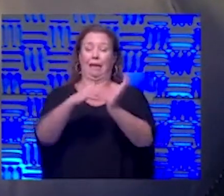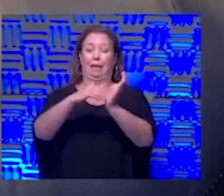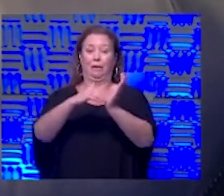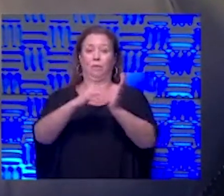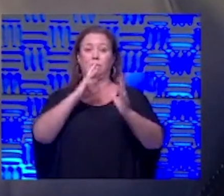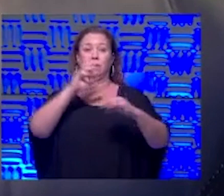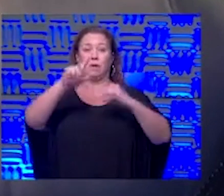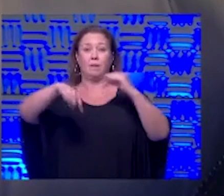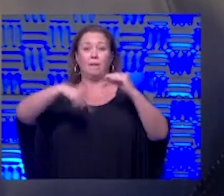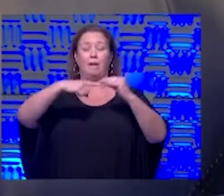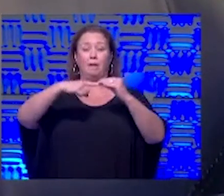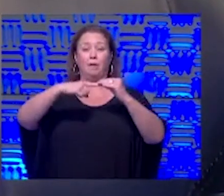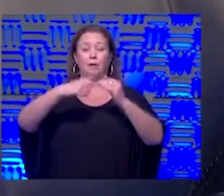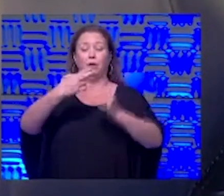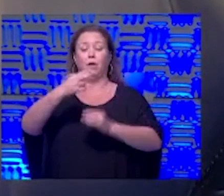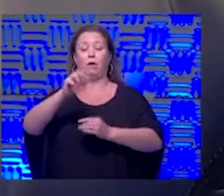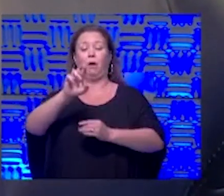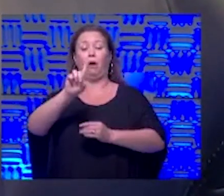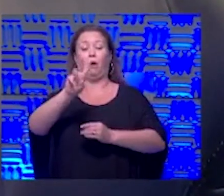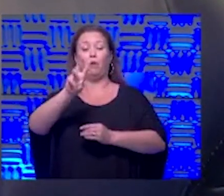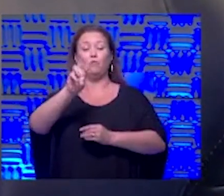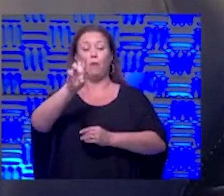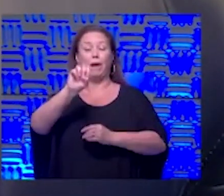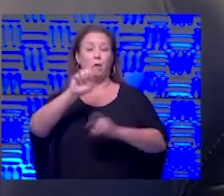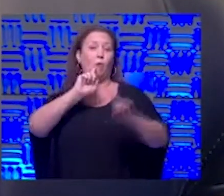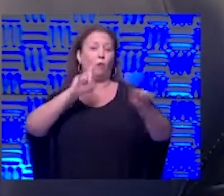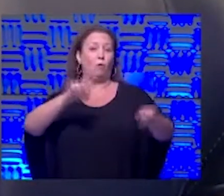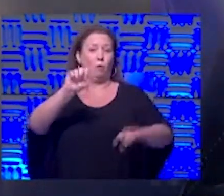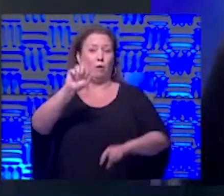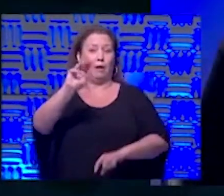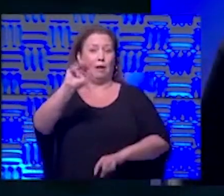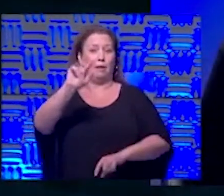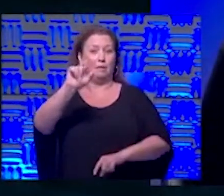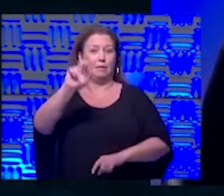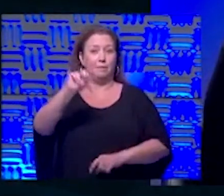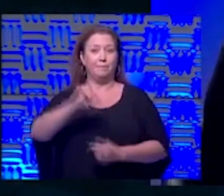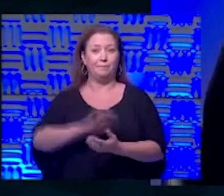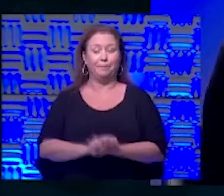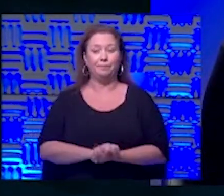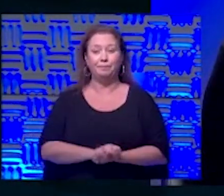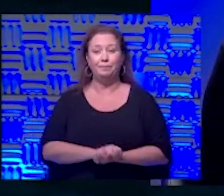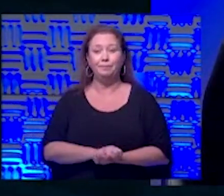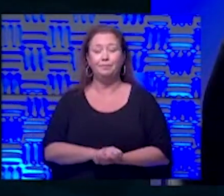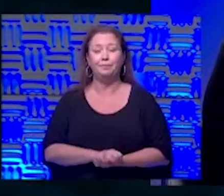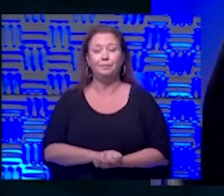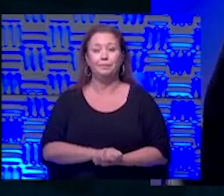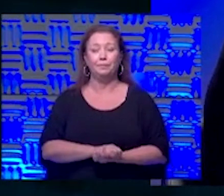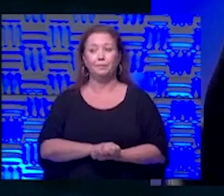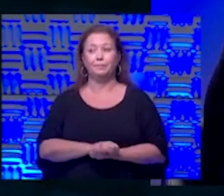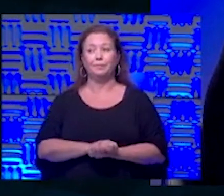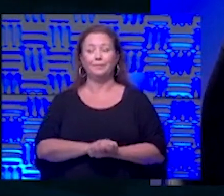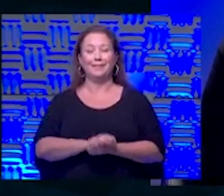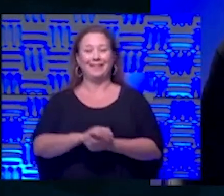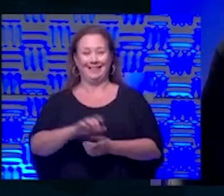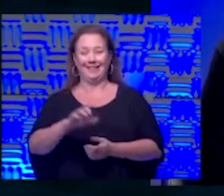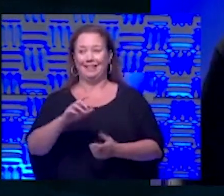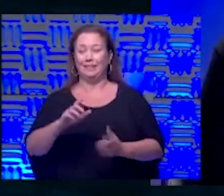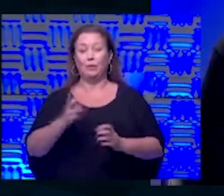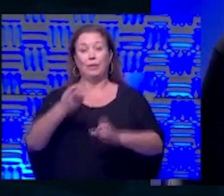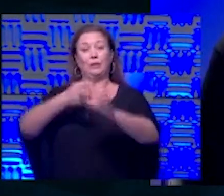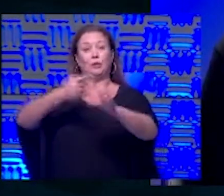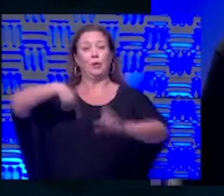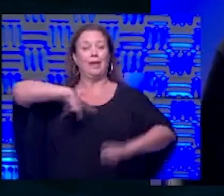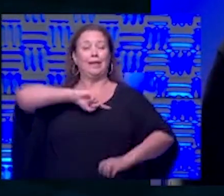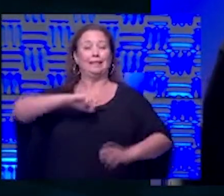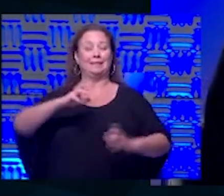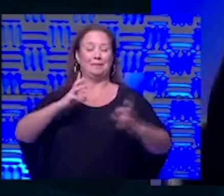talked about going to the hardware store or even ordering them on Amazon. All right, so Dr. Hawkinson's joining us from